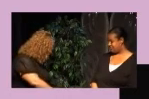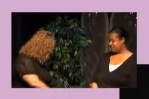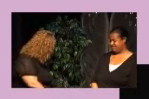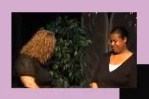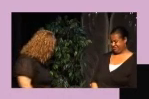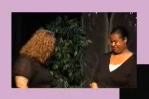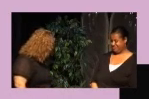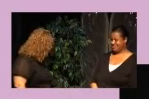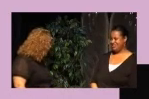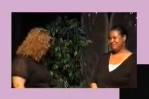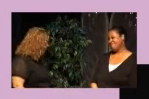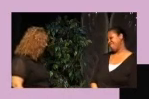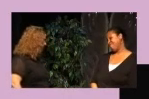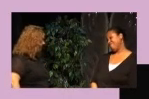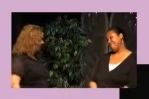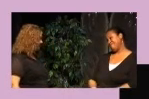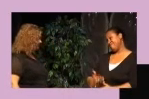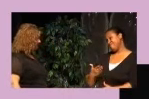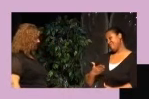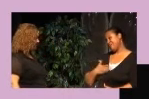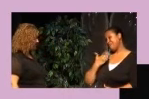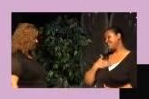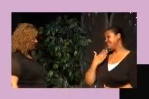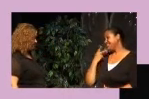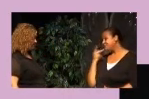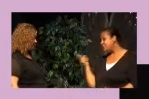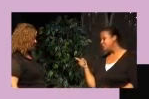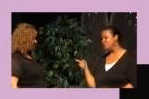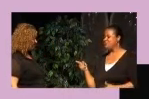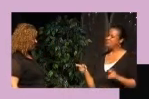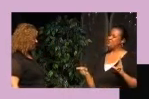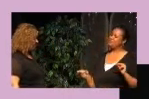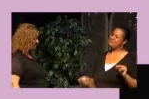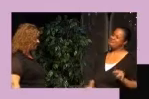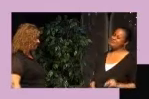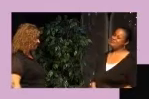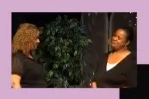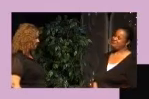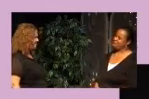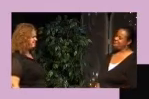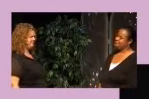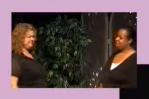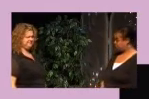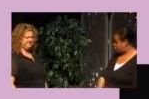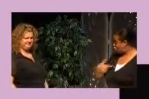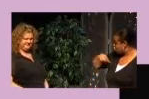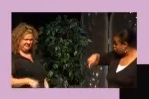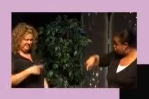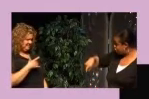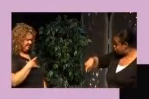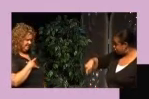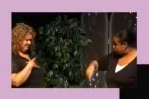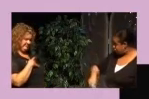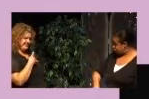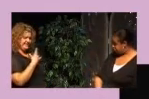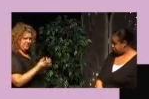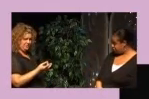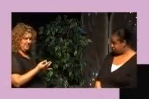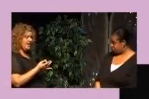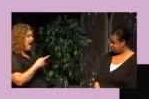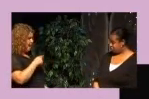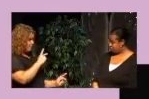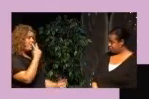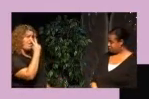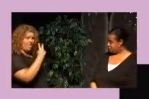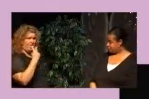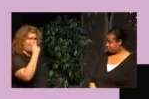Sadly, neither pleased nor peeped. Should I be? What an extraordinary thing. You stare at me, I let